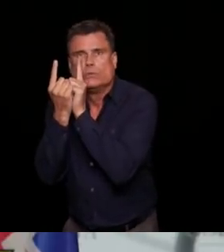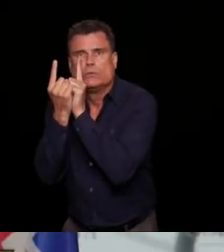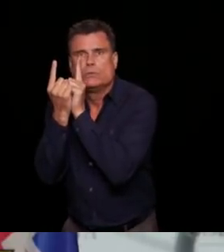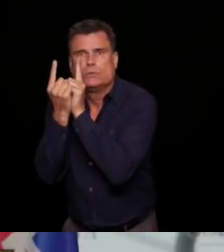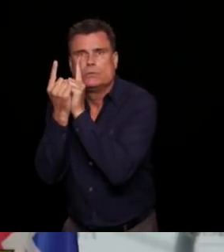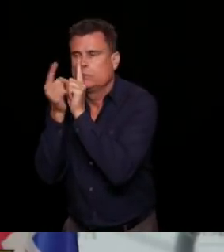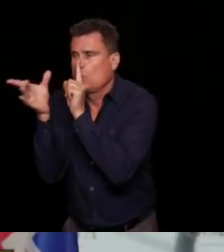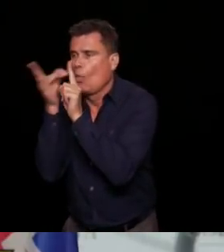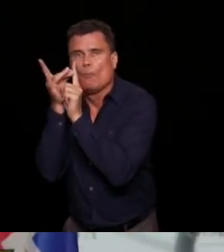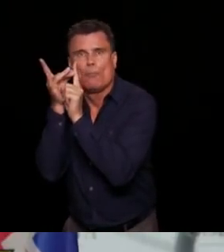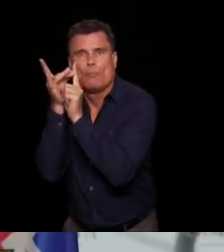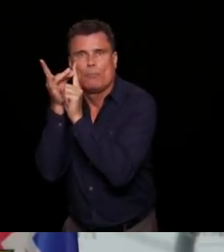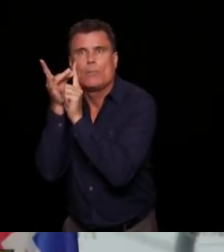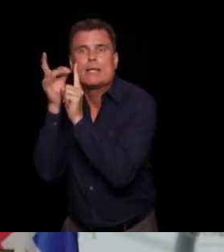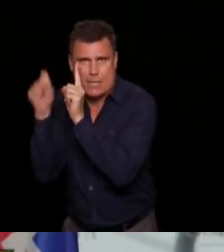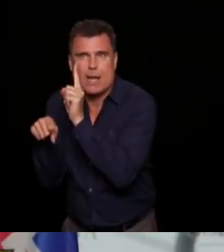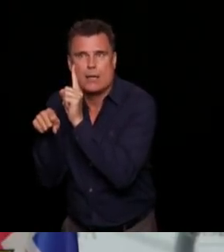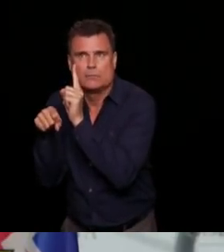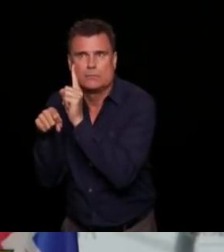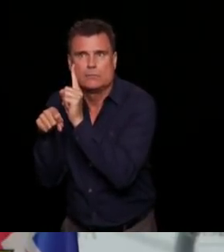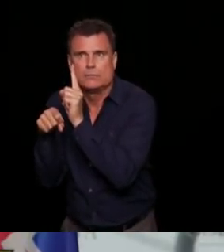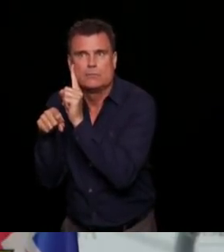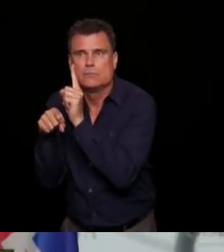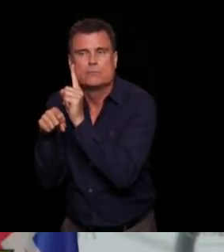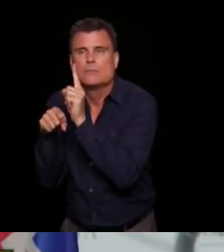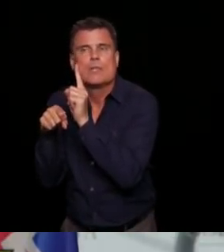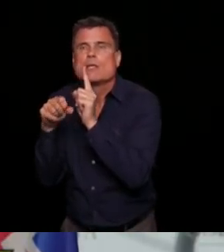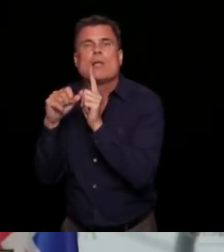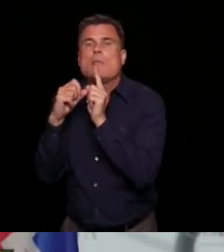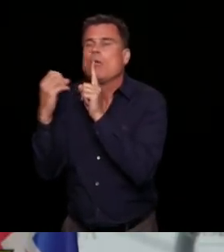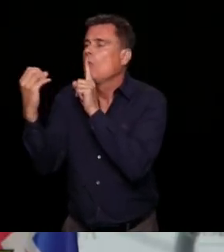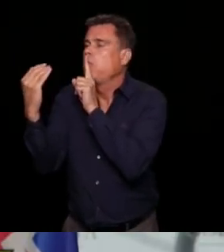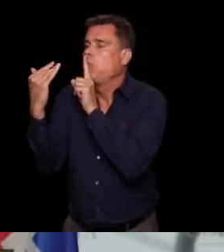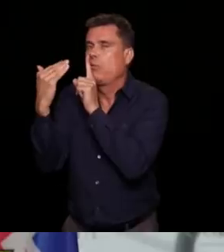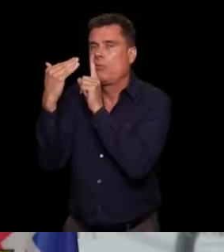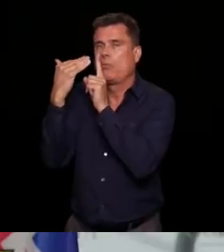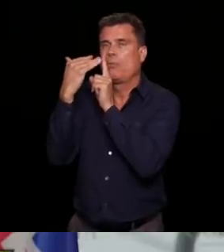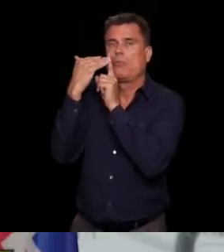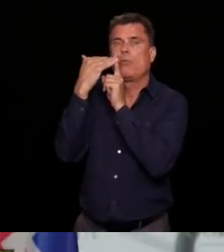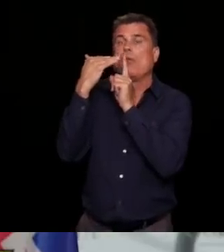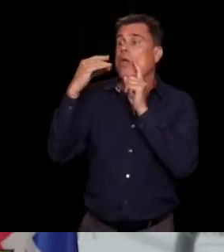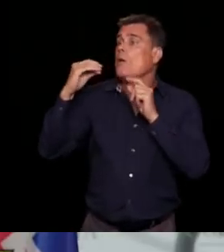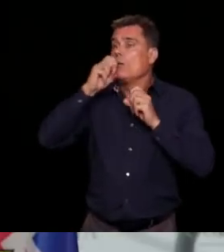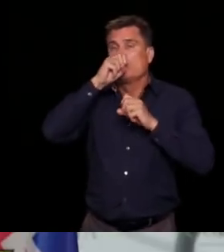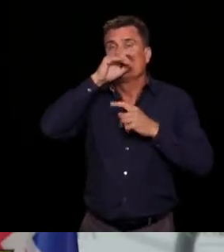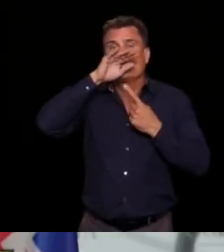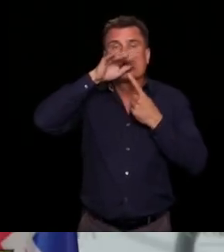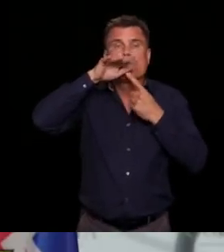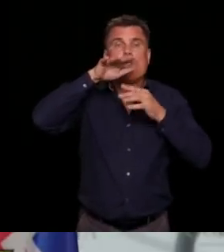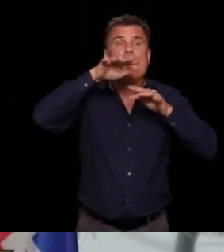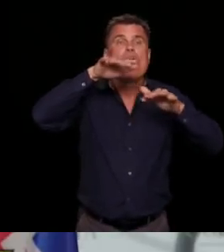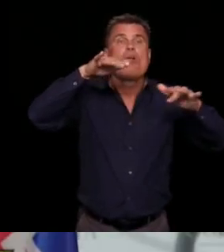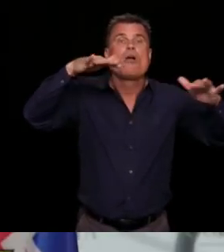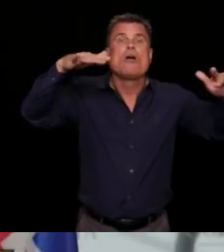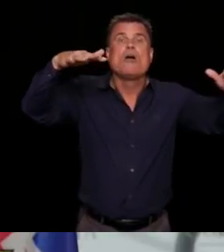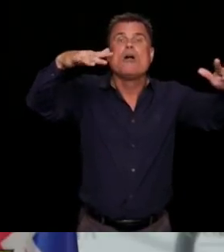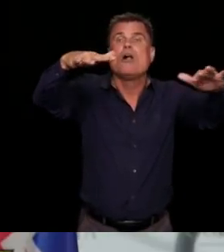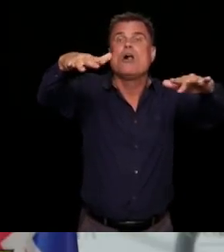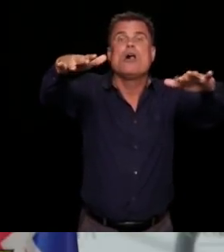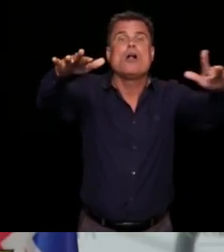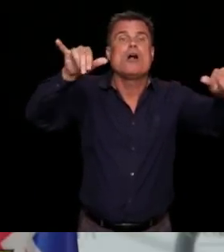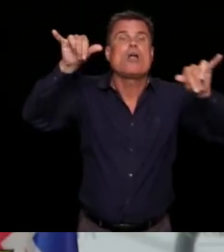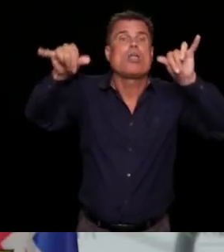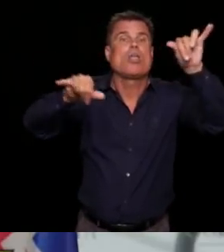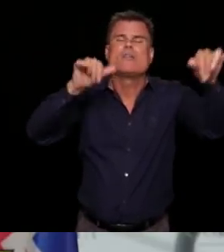are infected. And that is not the feature of an airborne virus, or not a feature of a virus that is transmitted efficiently when airborne. These